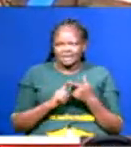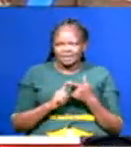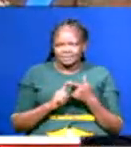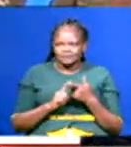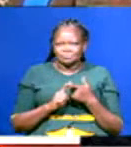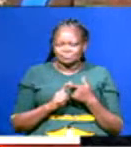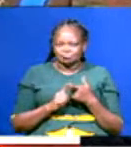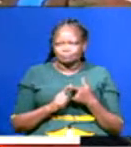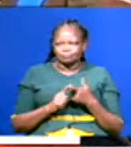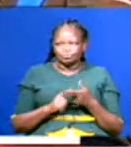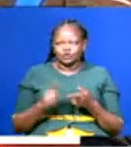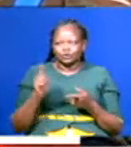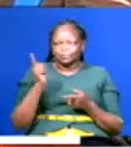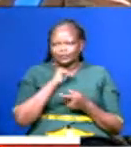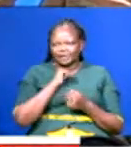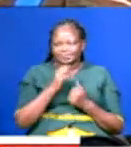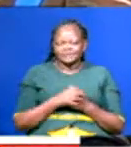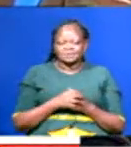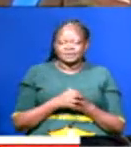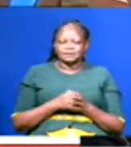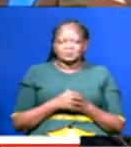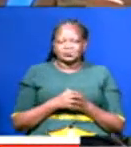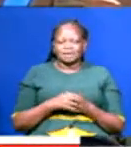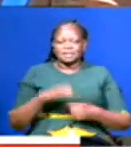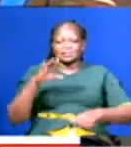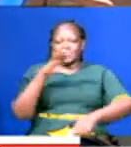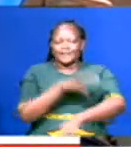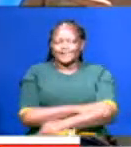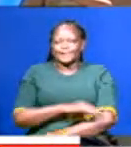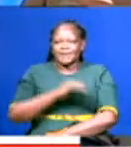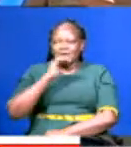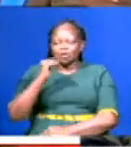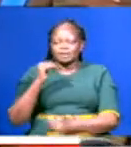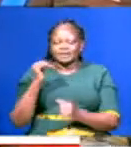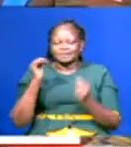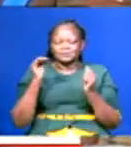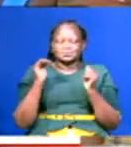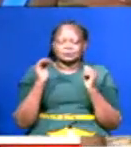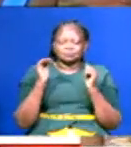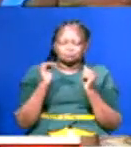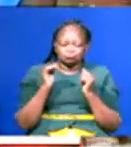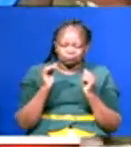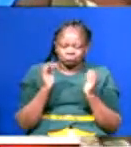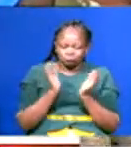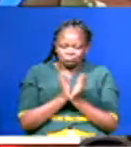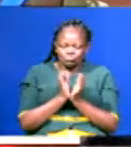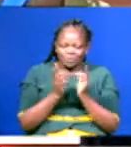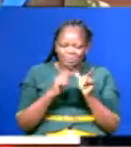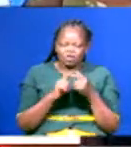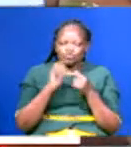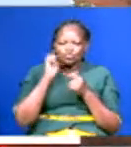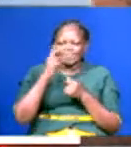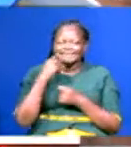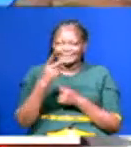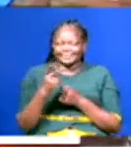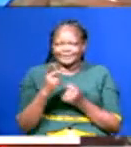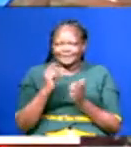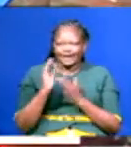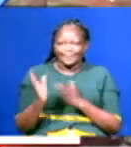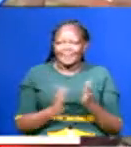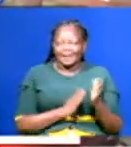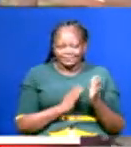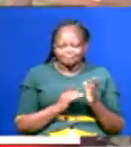to complete the Bomet County Stadium, then you will see a plan in